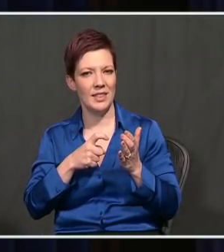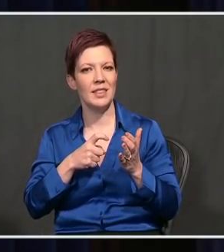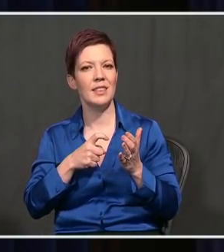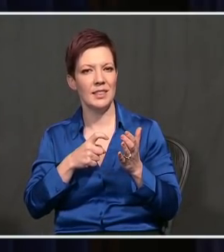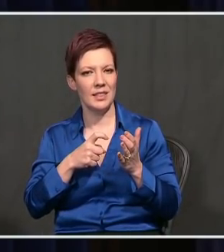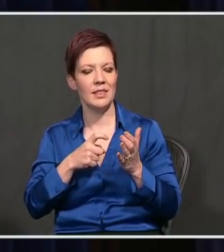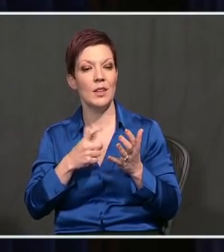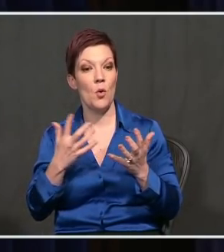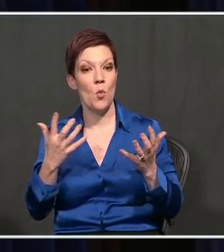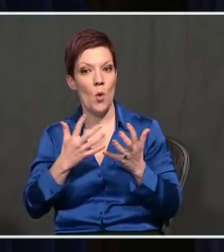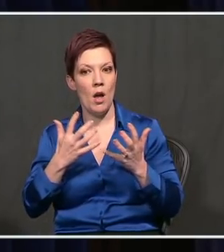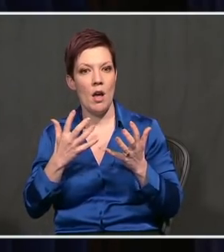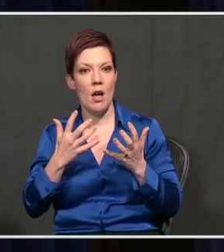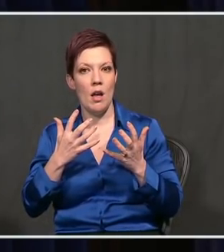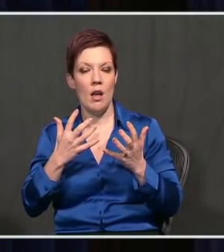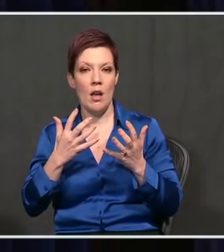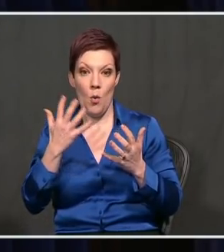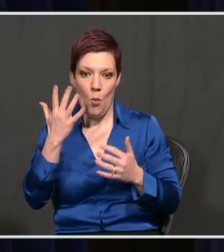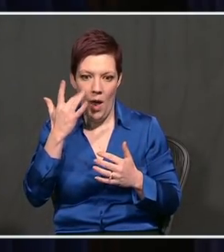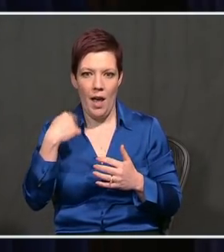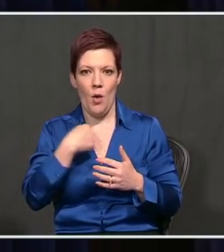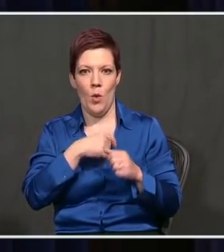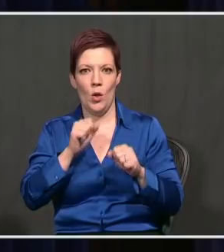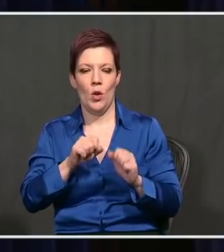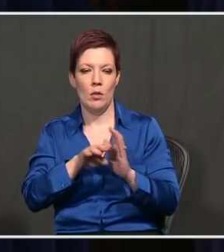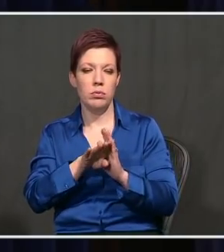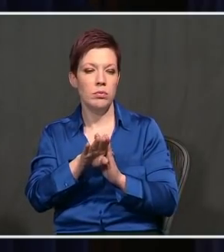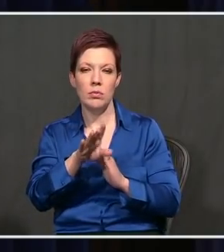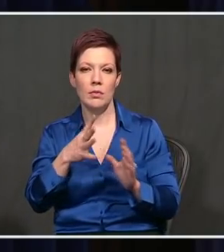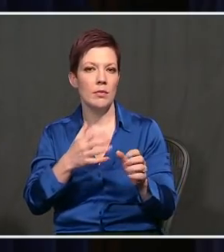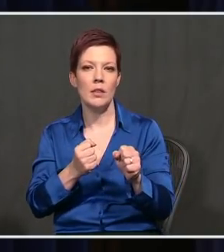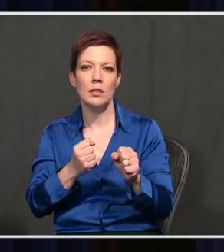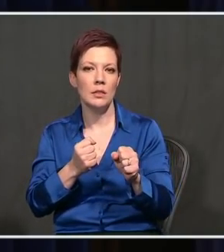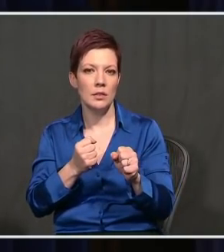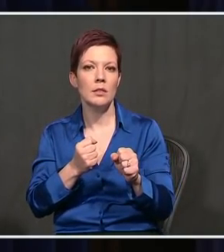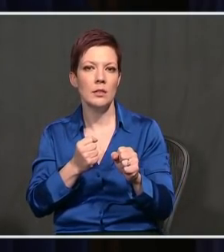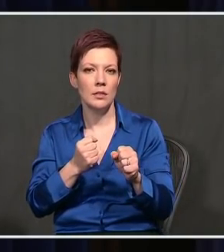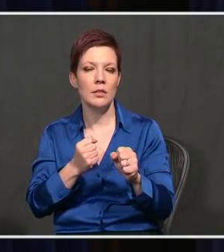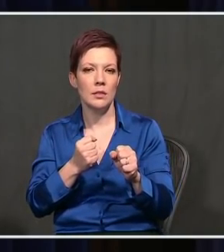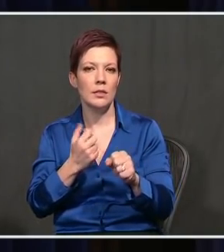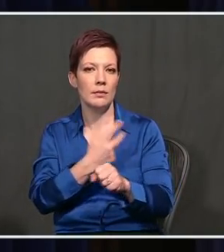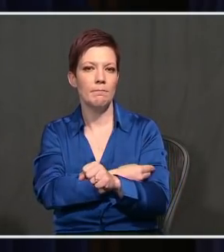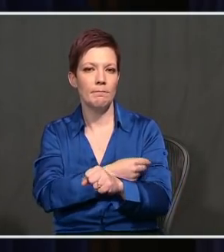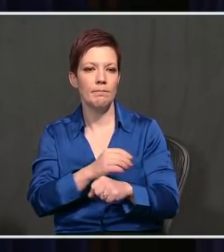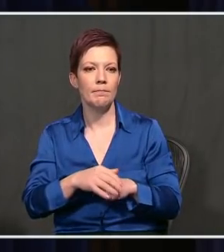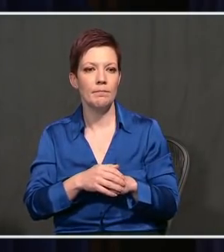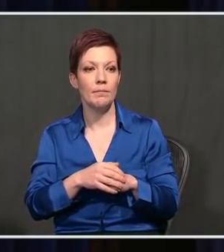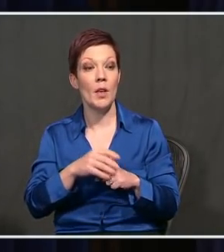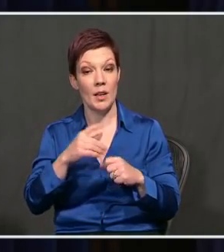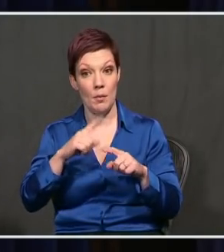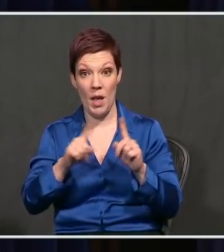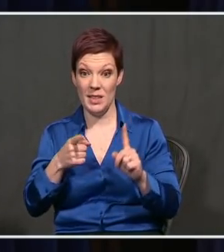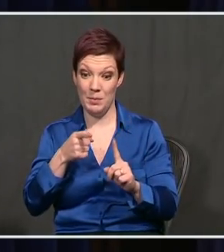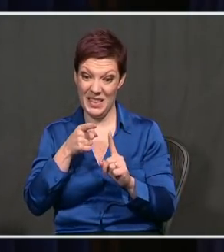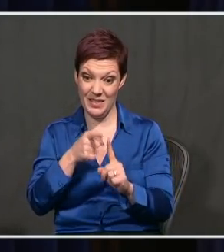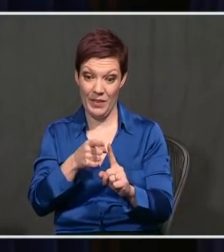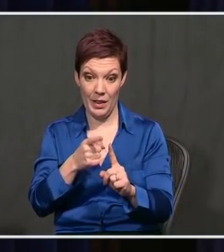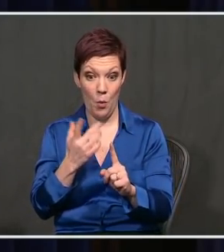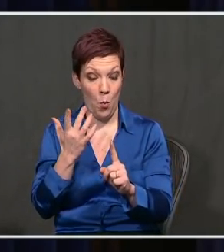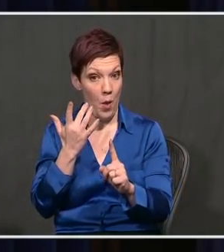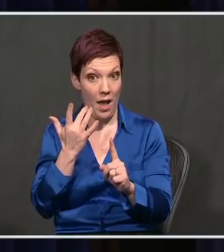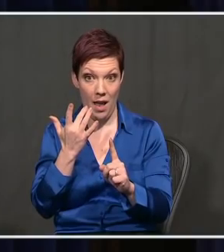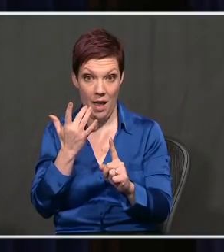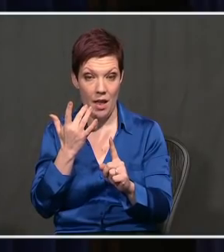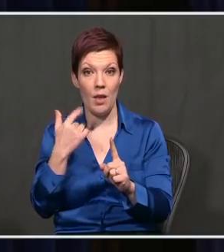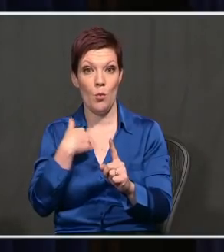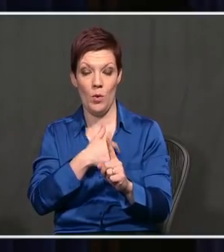which speed was able to be achieved. But specifically, why were we so fast? Three main